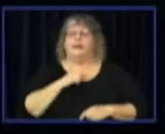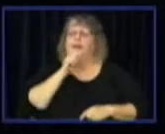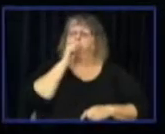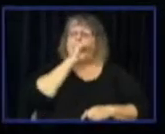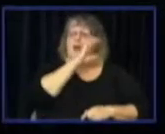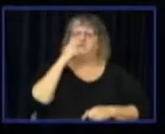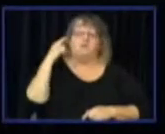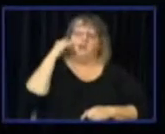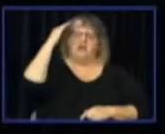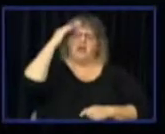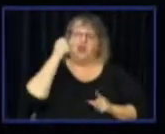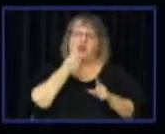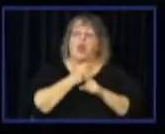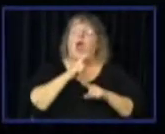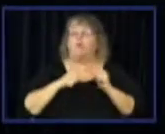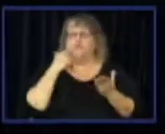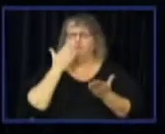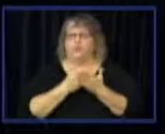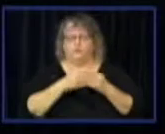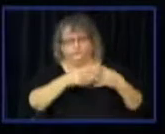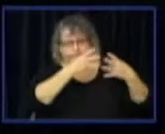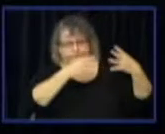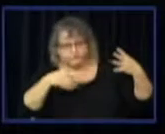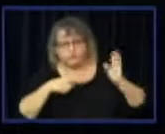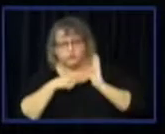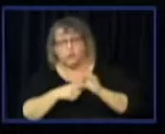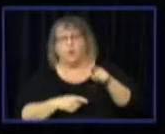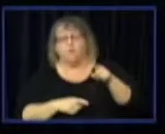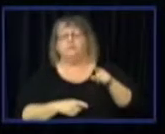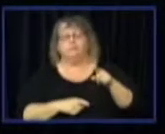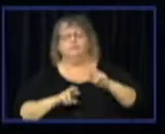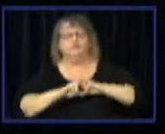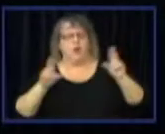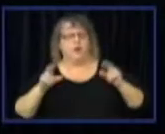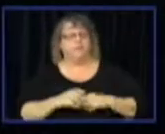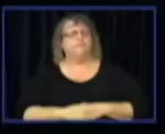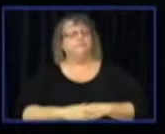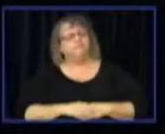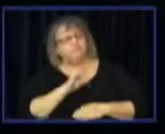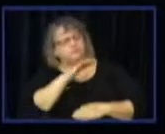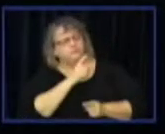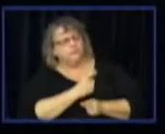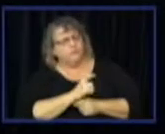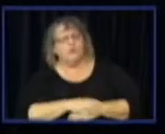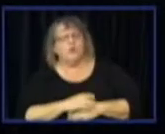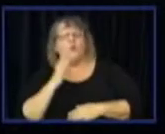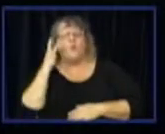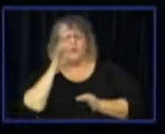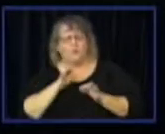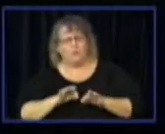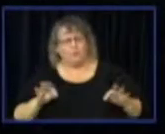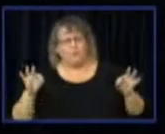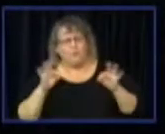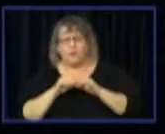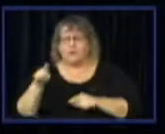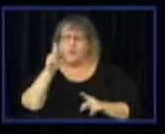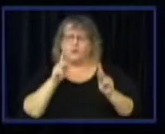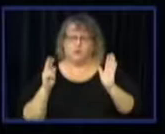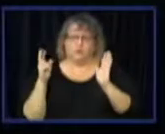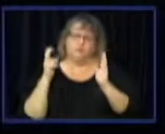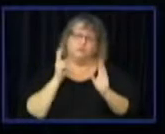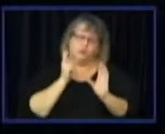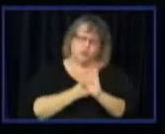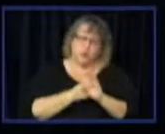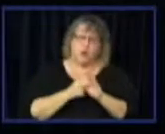their symptoms and play before they're ready. Dr. Sloan, why is it important for people to join the